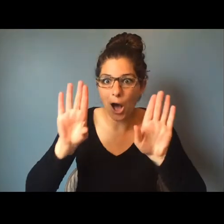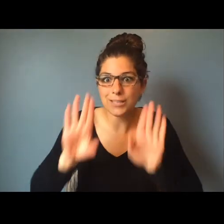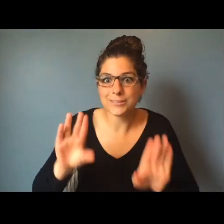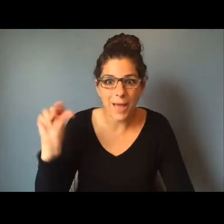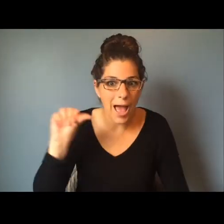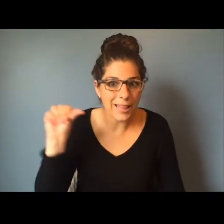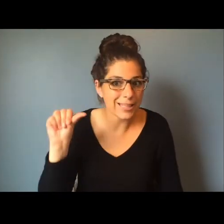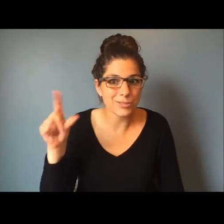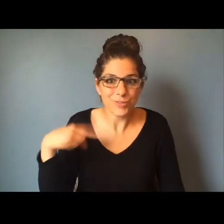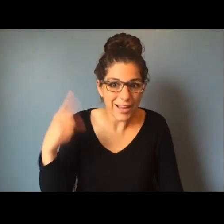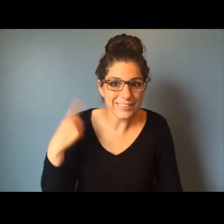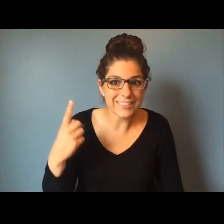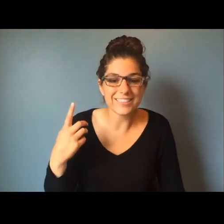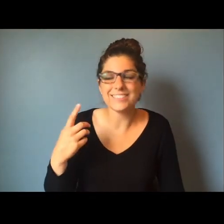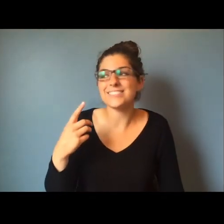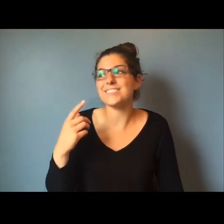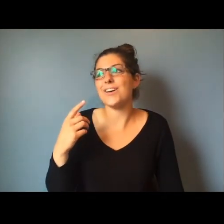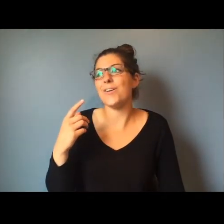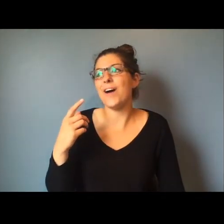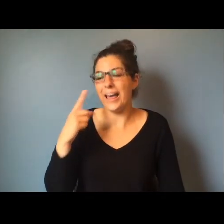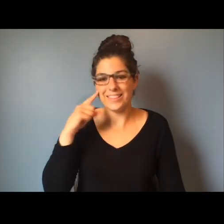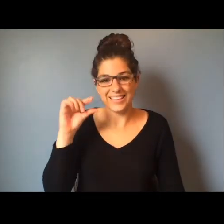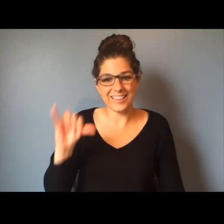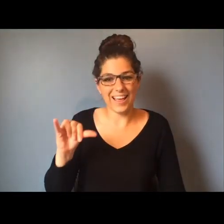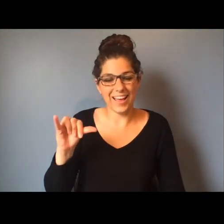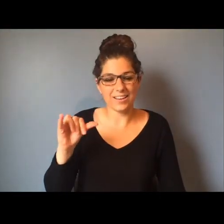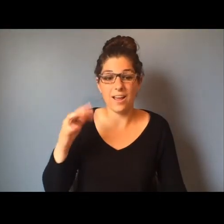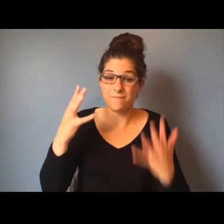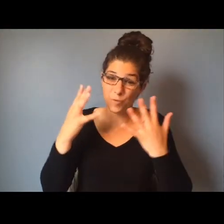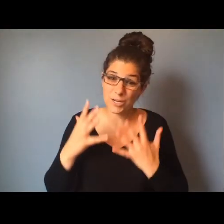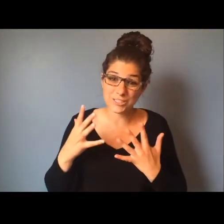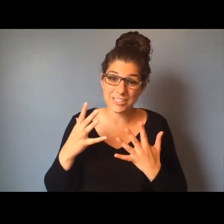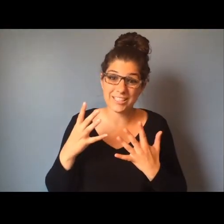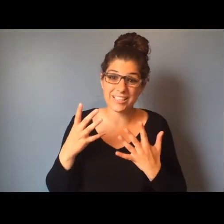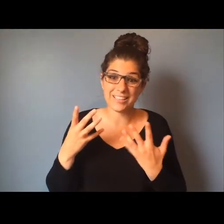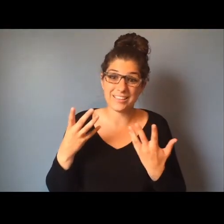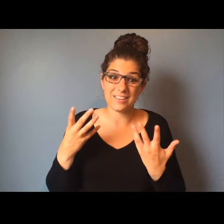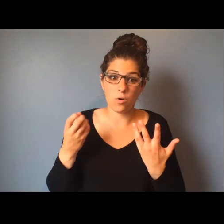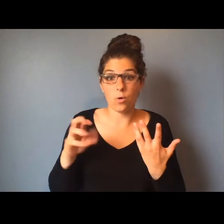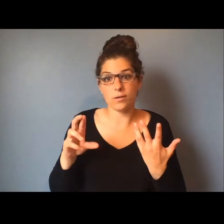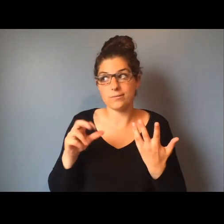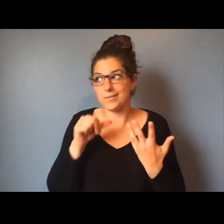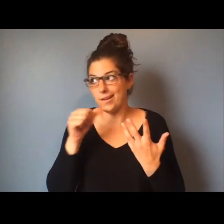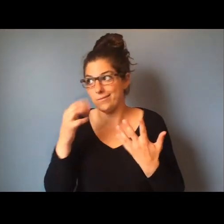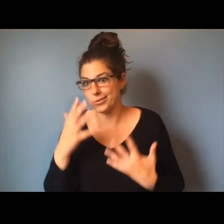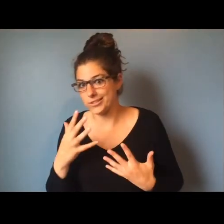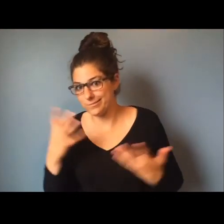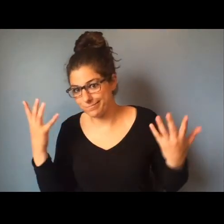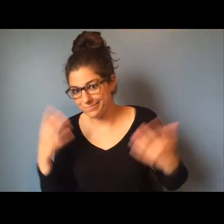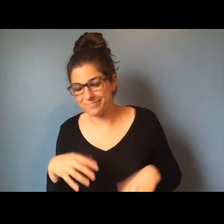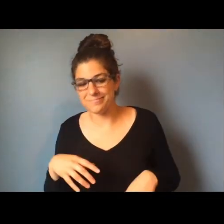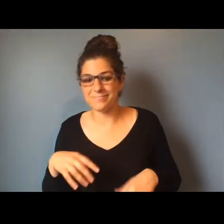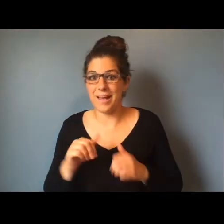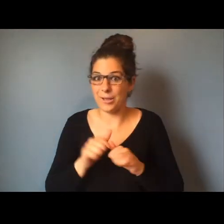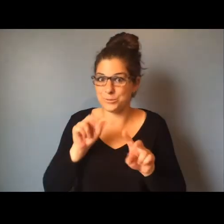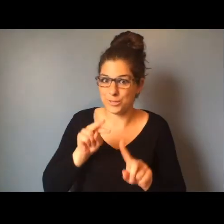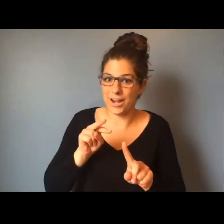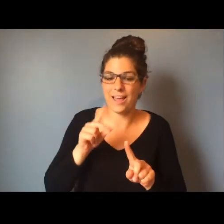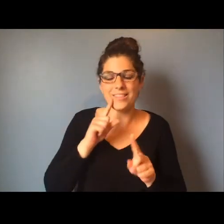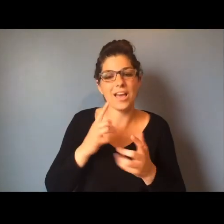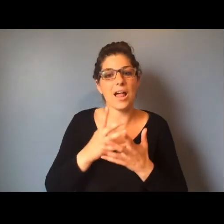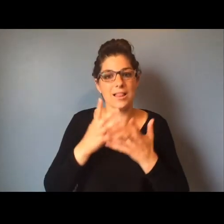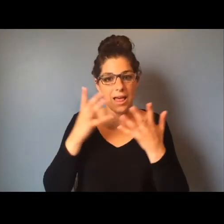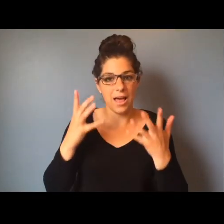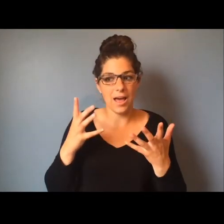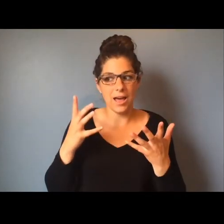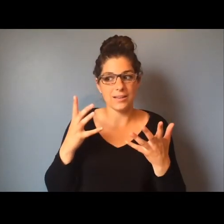like crazy, you know? So it's, I think, unfortunately, or not unfortunately, depending on how you look at it, I think a lot goes